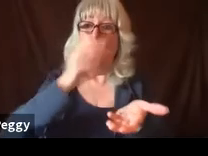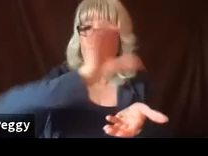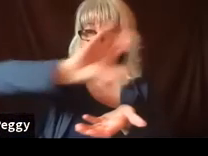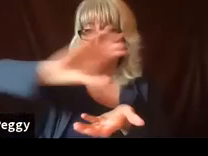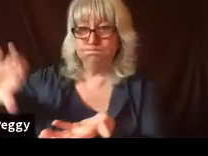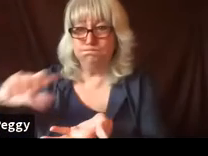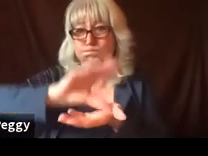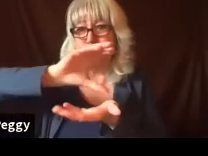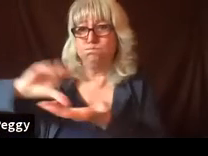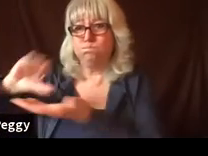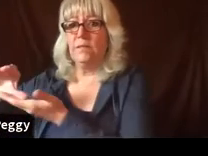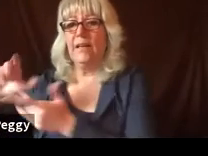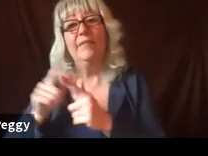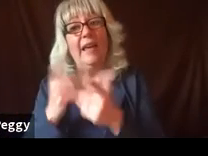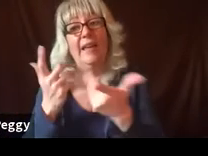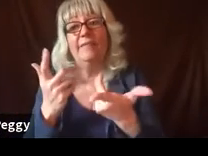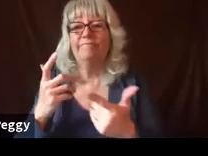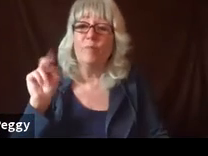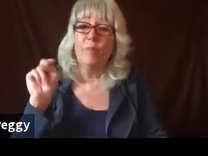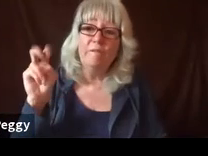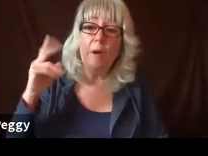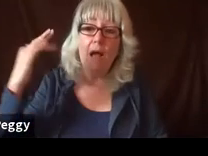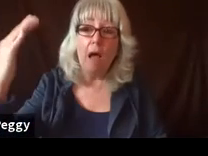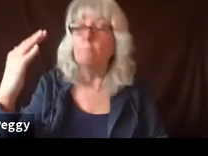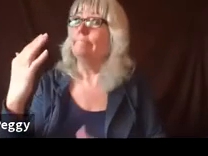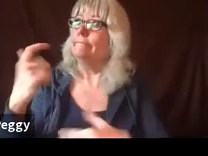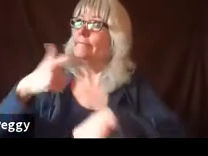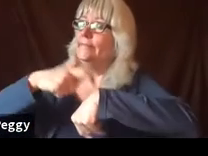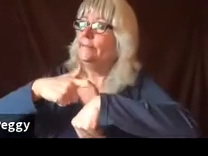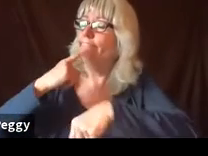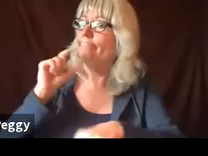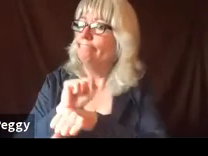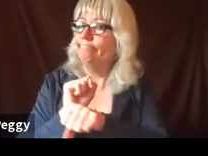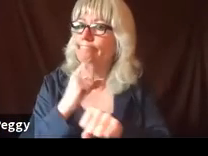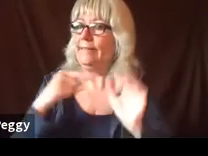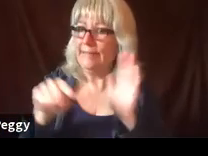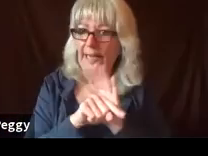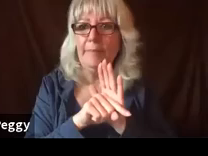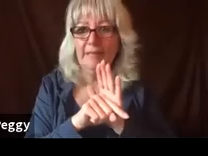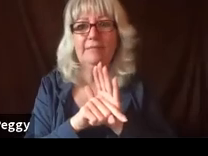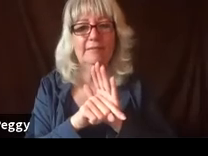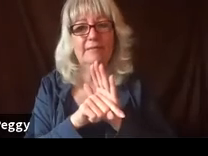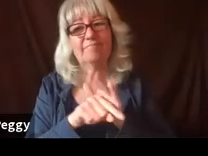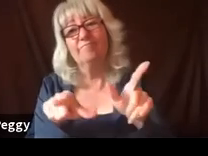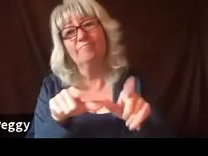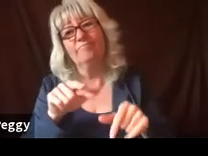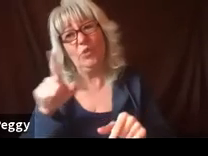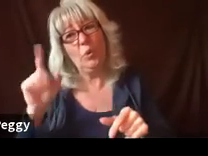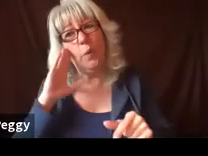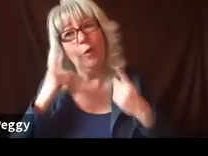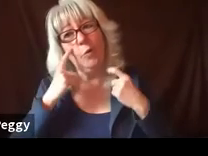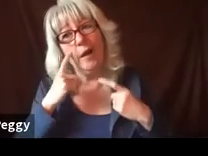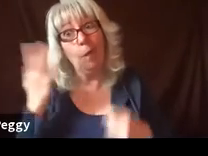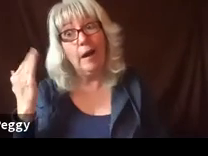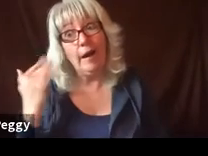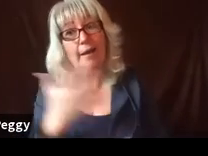then in the middle of November, when you actually have some assignments going, to be crying because you're